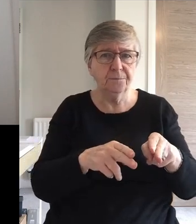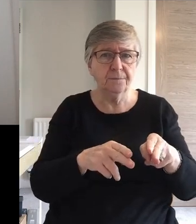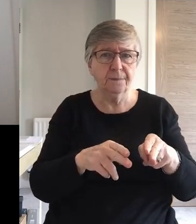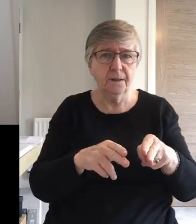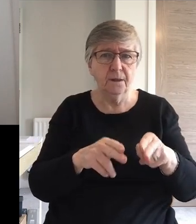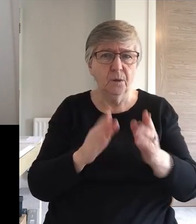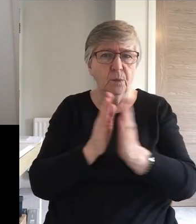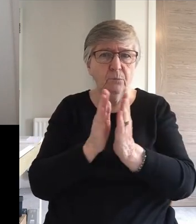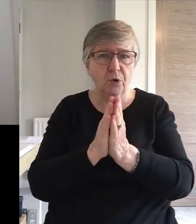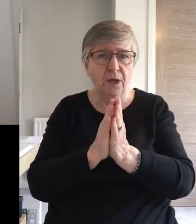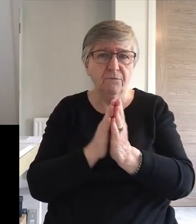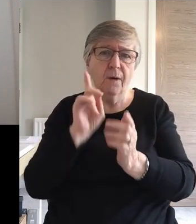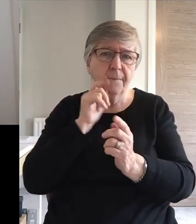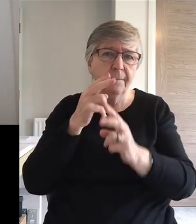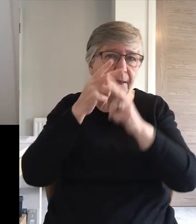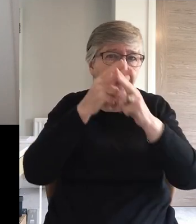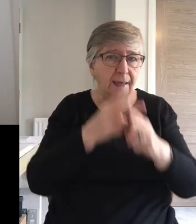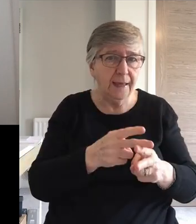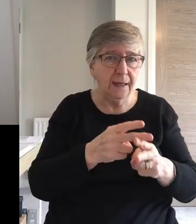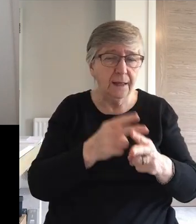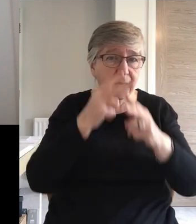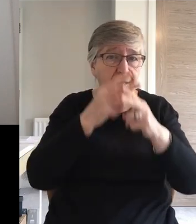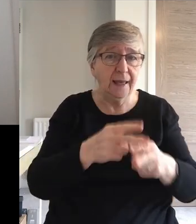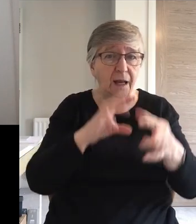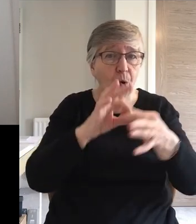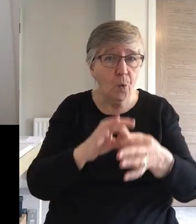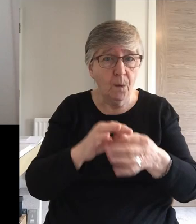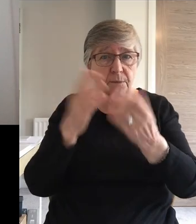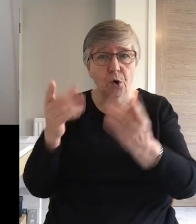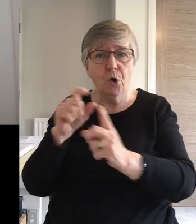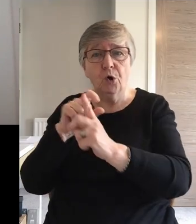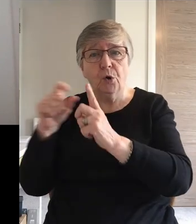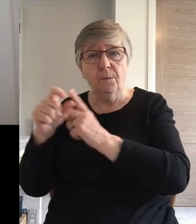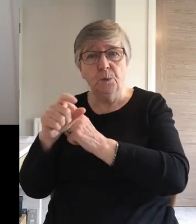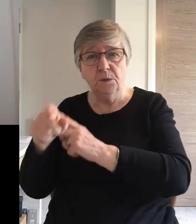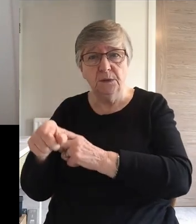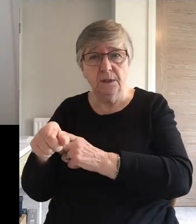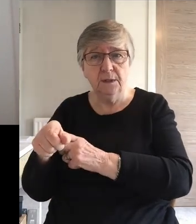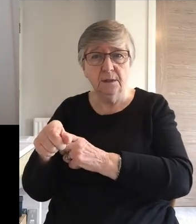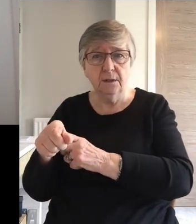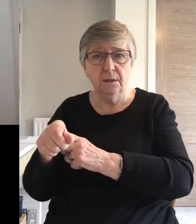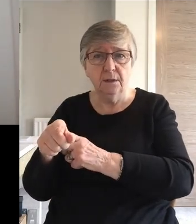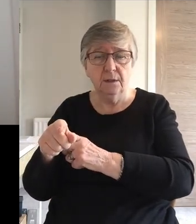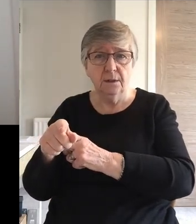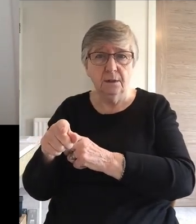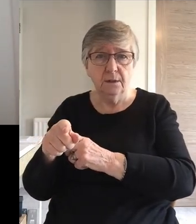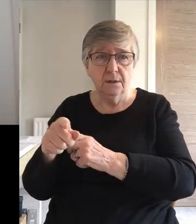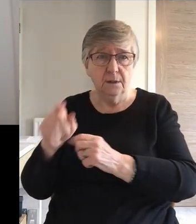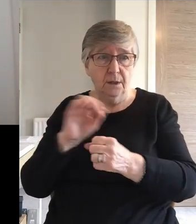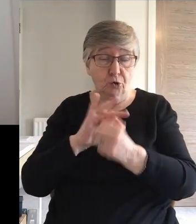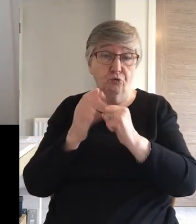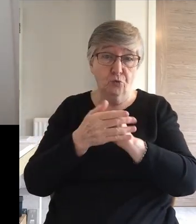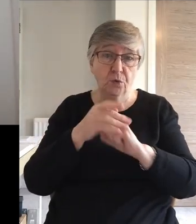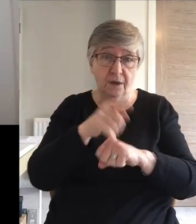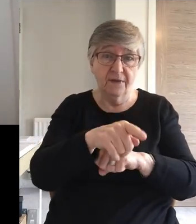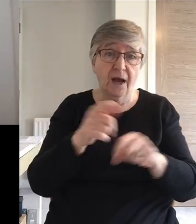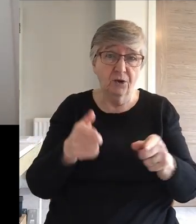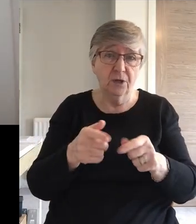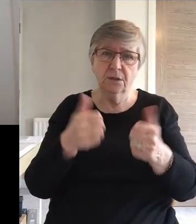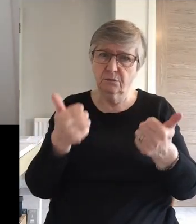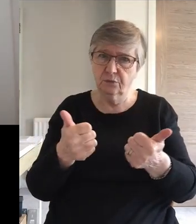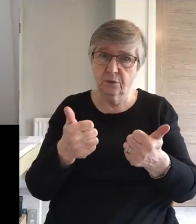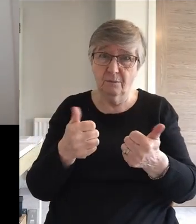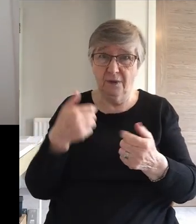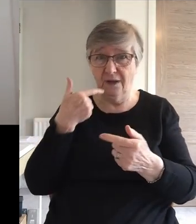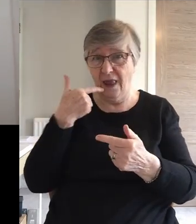We pray for the carers in care homes or in the community. As if coronavirus were not enough,